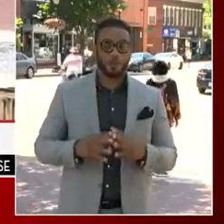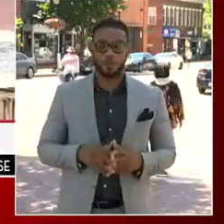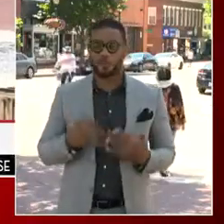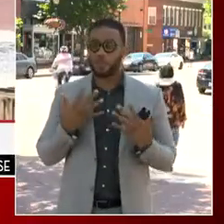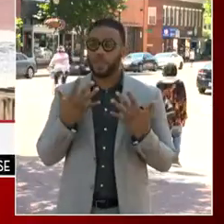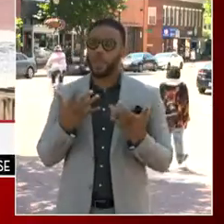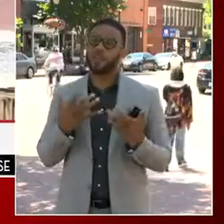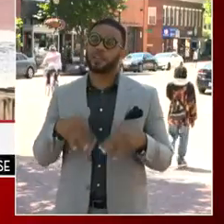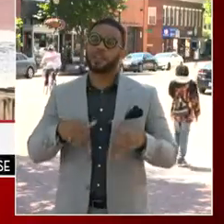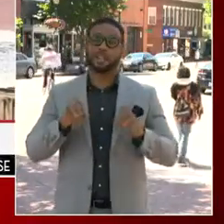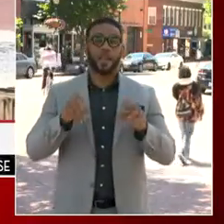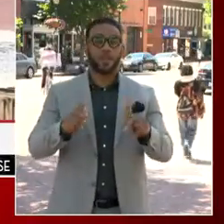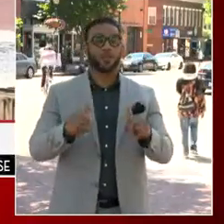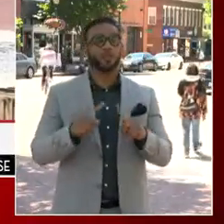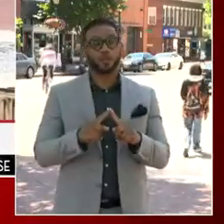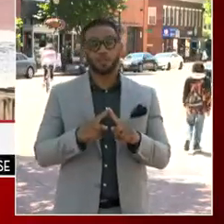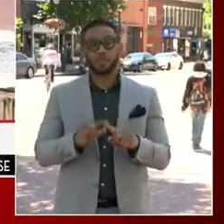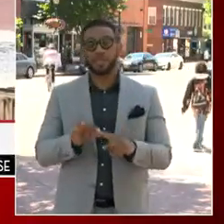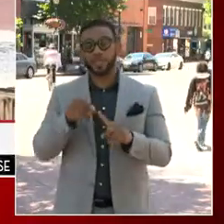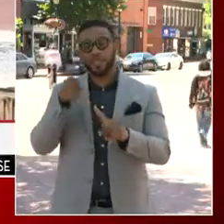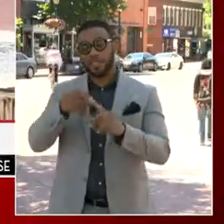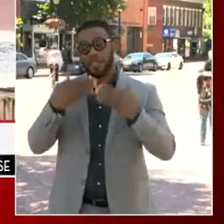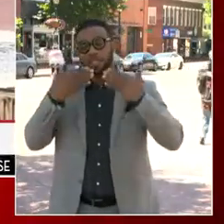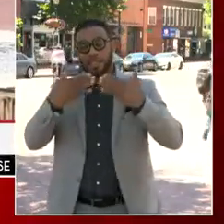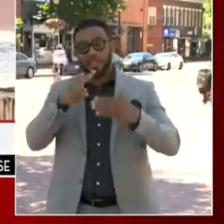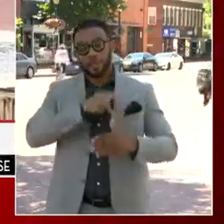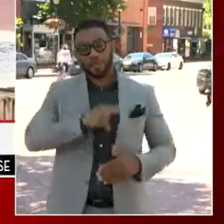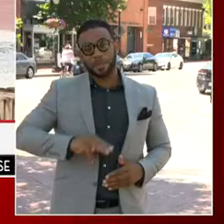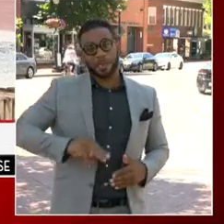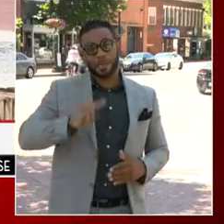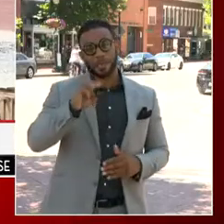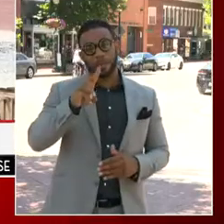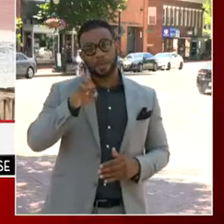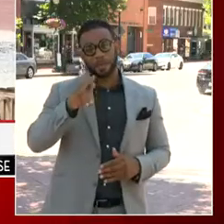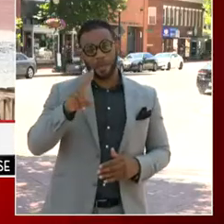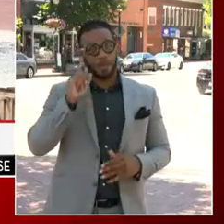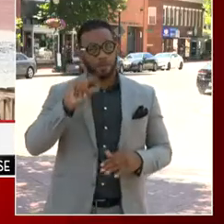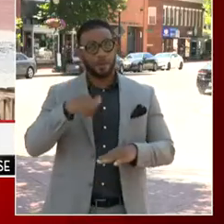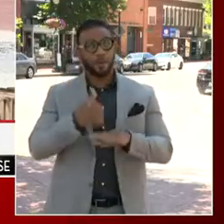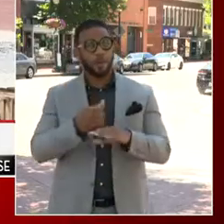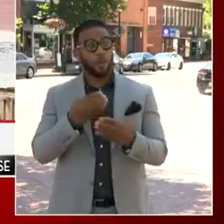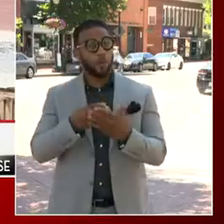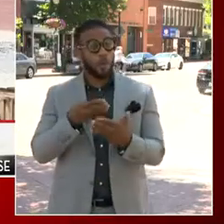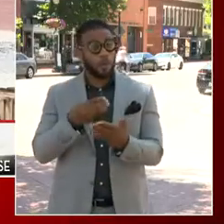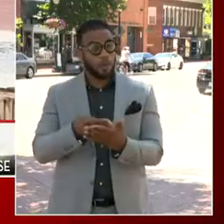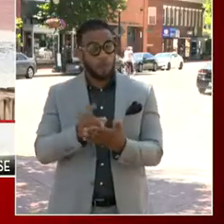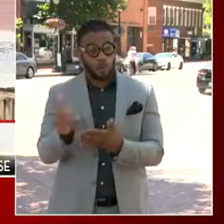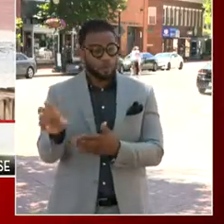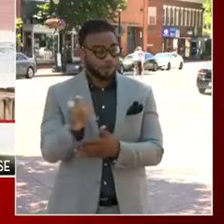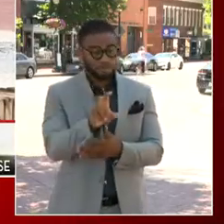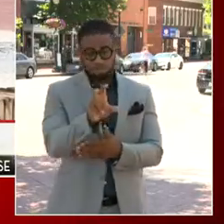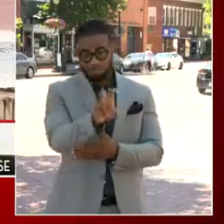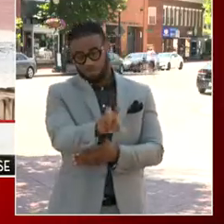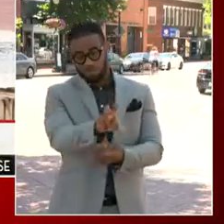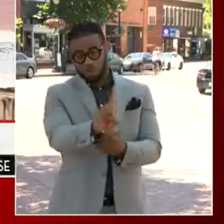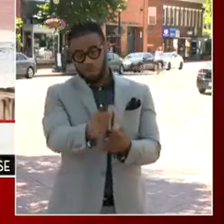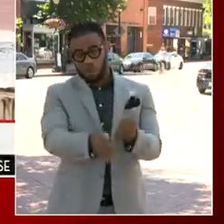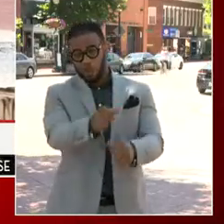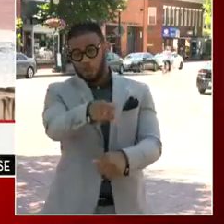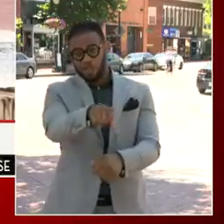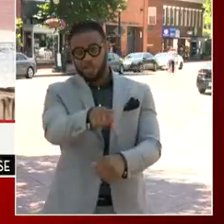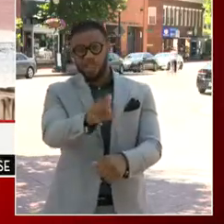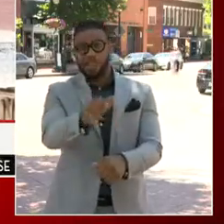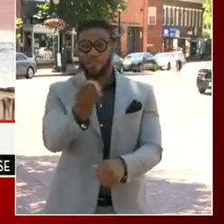I want to take this opportunity to especially thank Mayor Bowser for placing funding where it is most needed. This